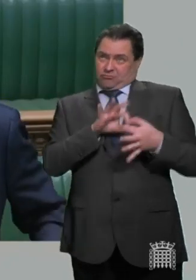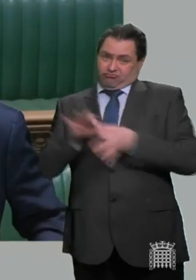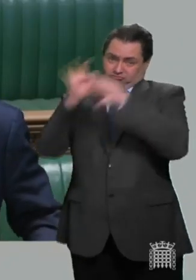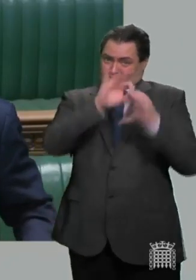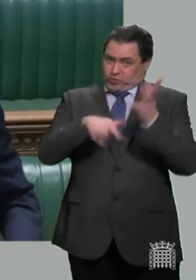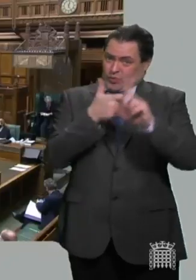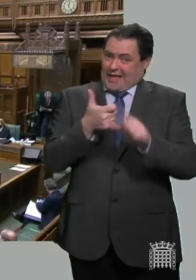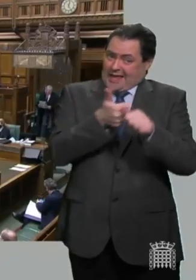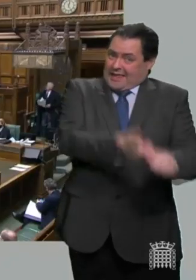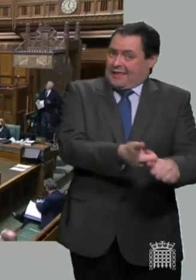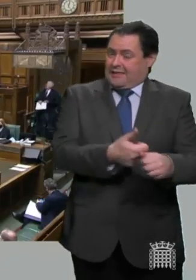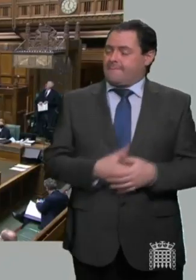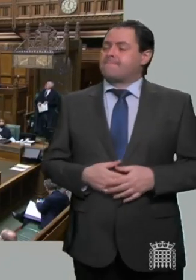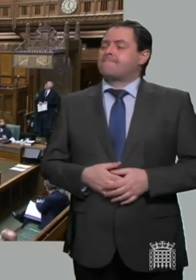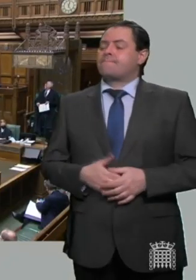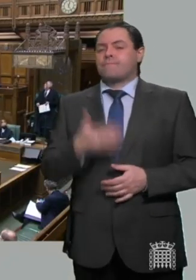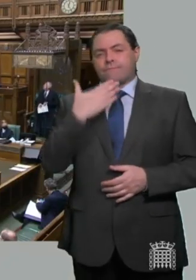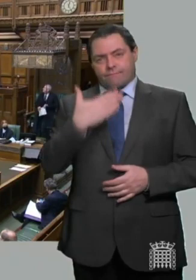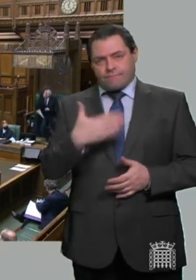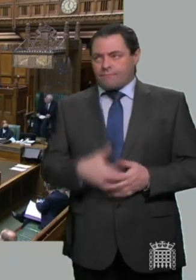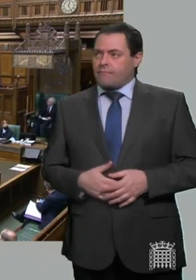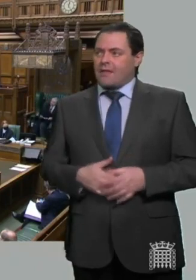United Kingdom. Let's go to Andrew Bowie. Andrew.